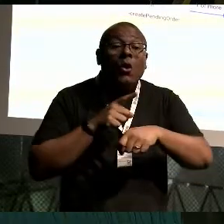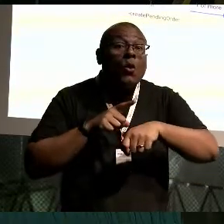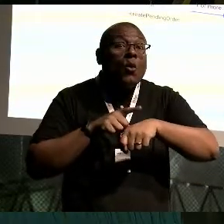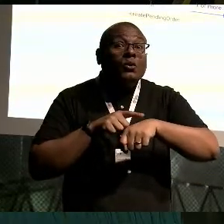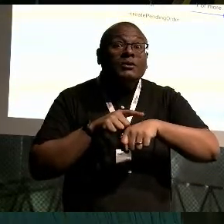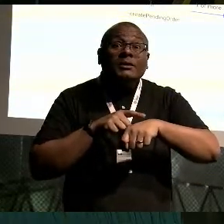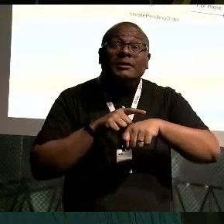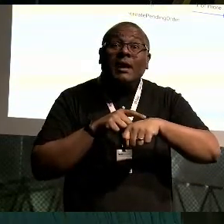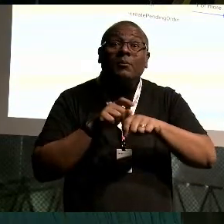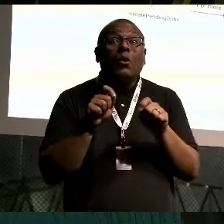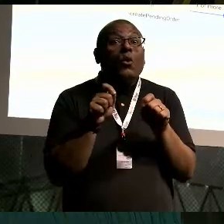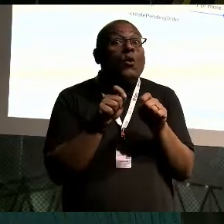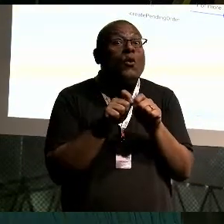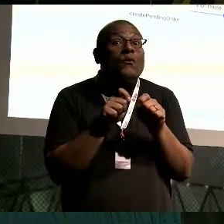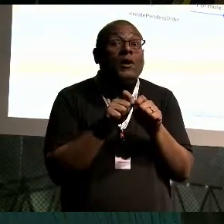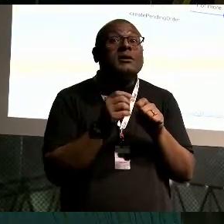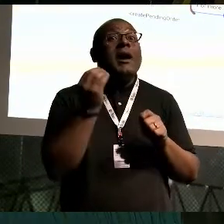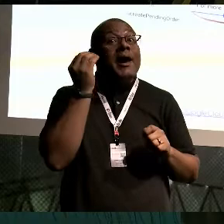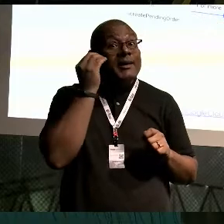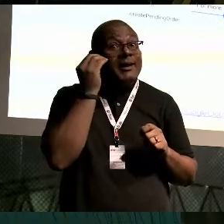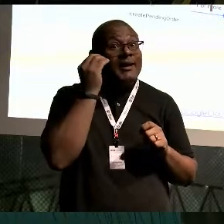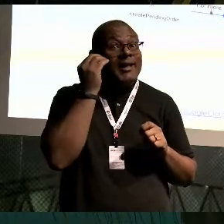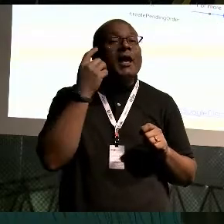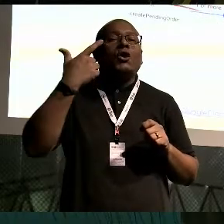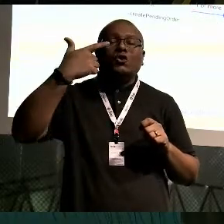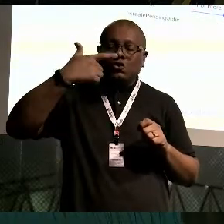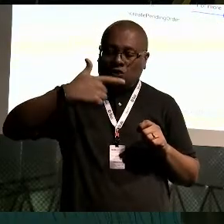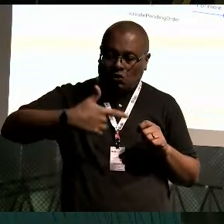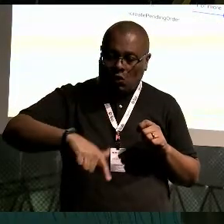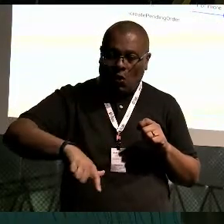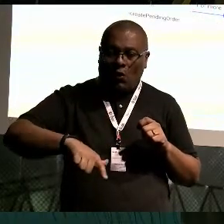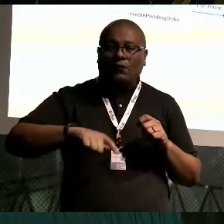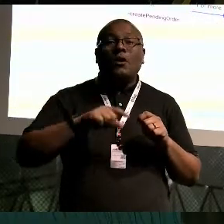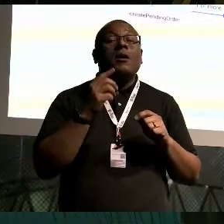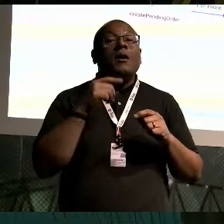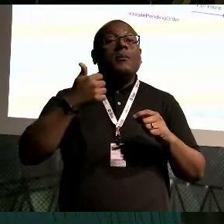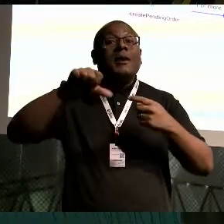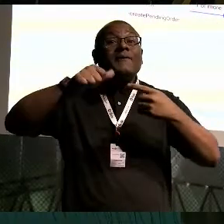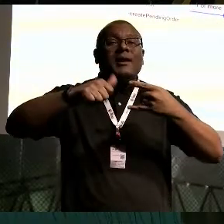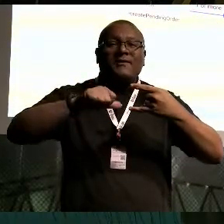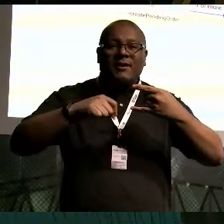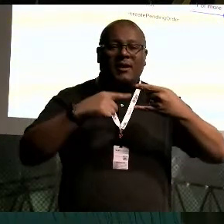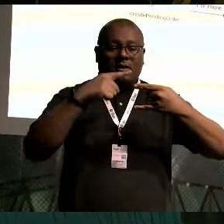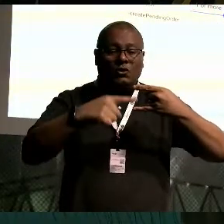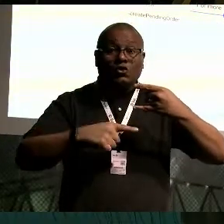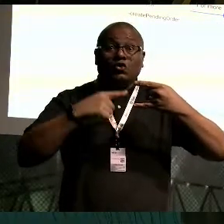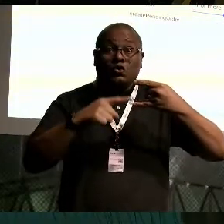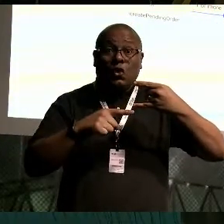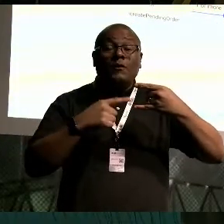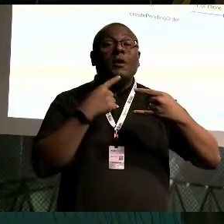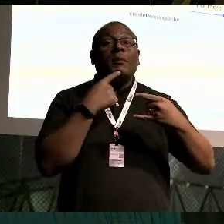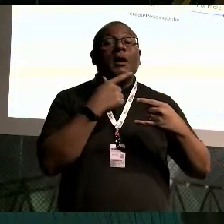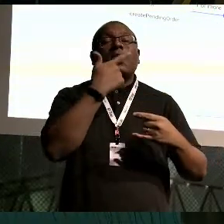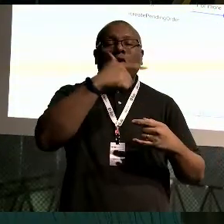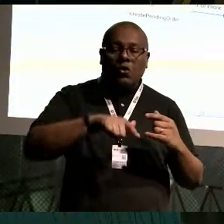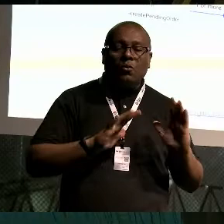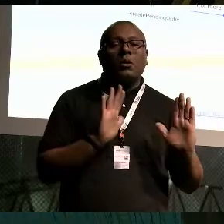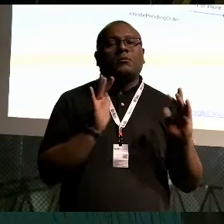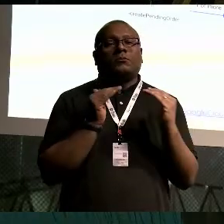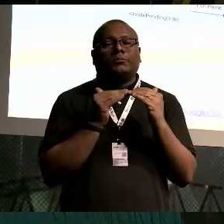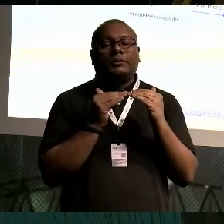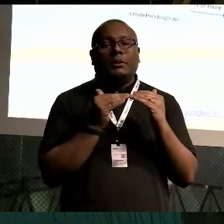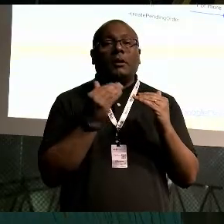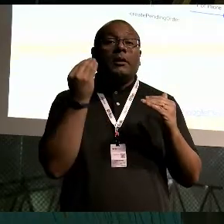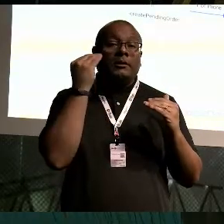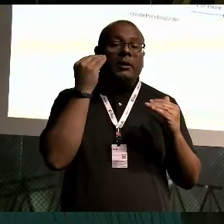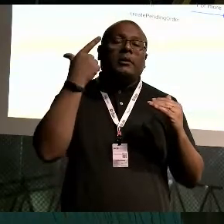can do is you can apply a retry policy here. So when the order service calls this customer service, it can call one or more times to